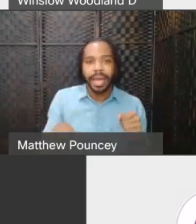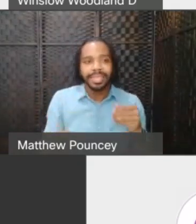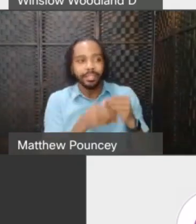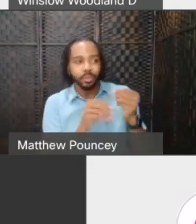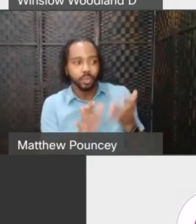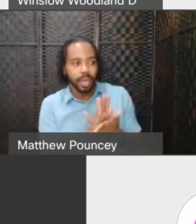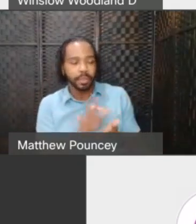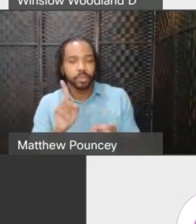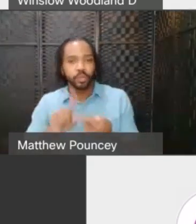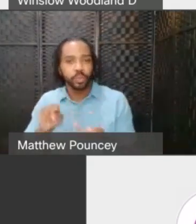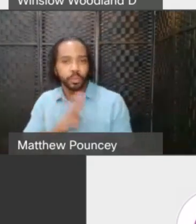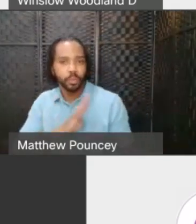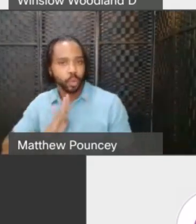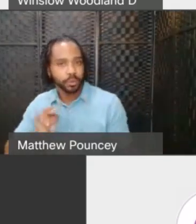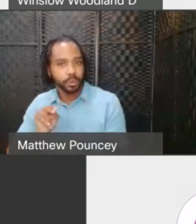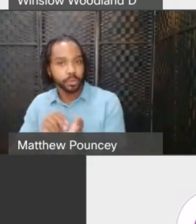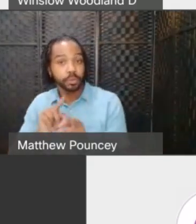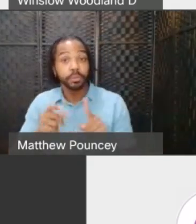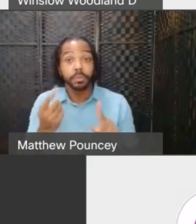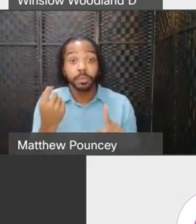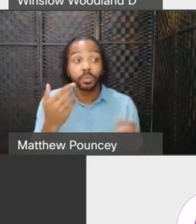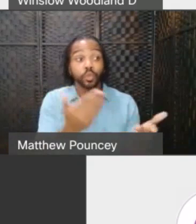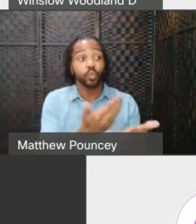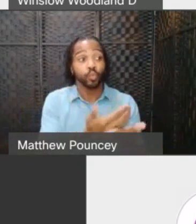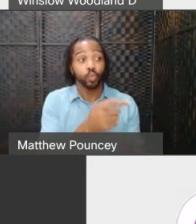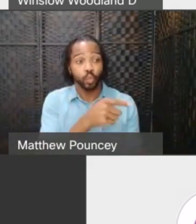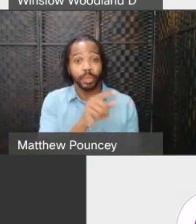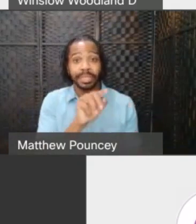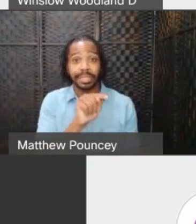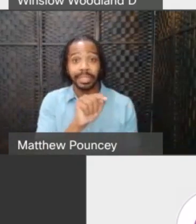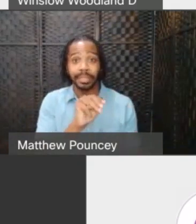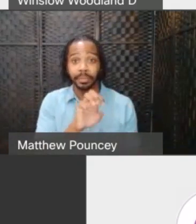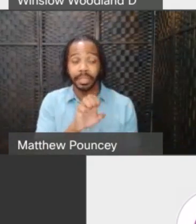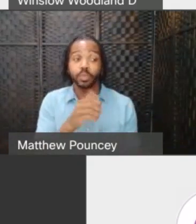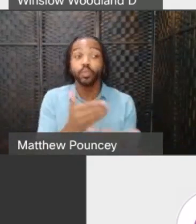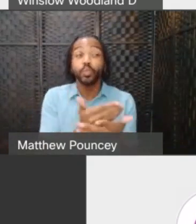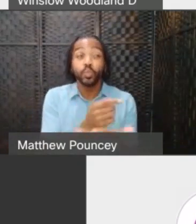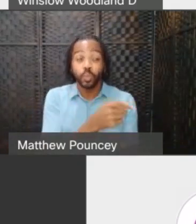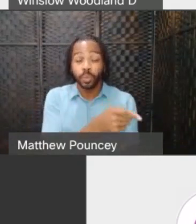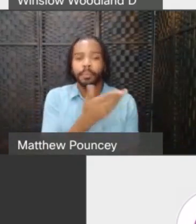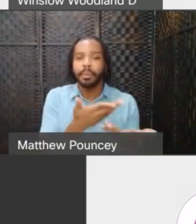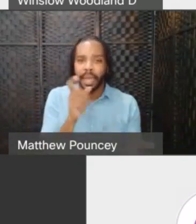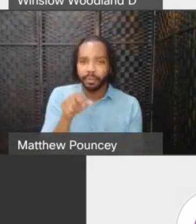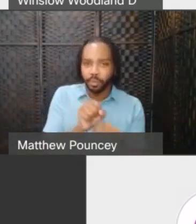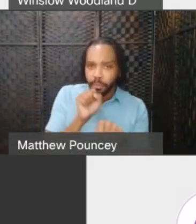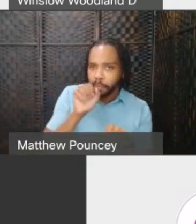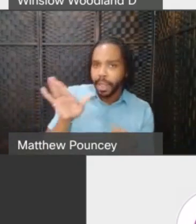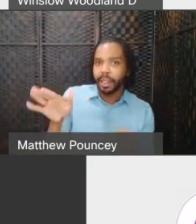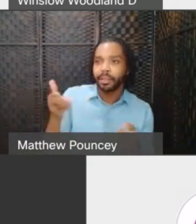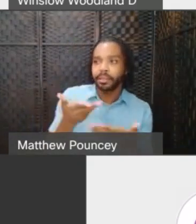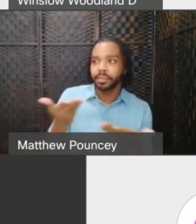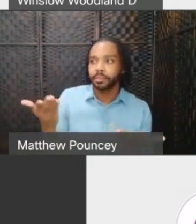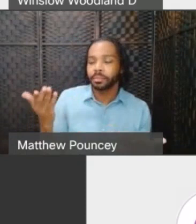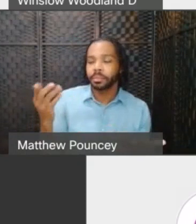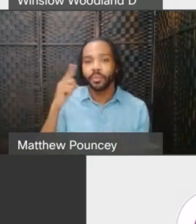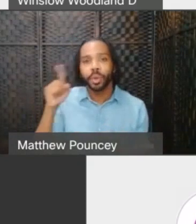for new TMEs, they may be mailing something to the health licensing specialist.